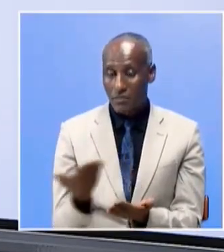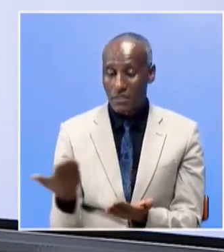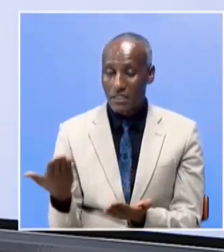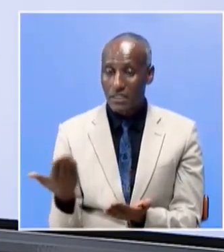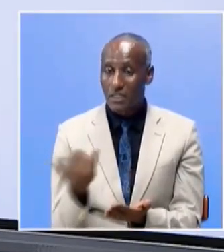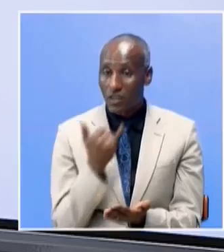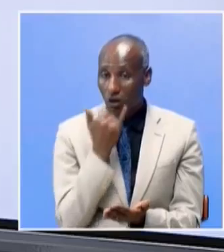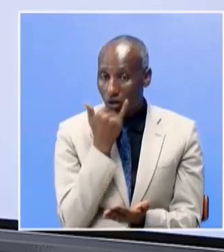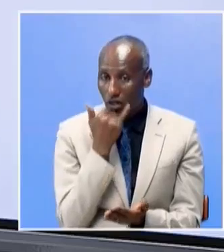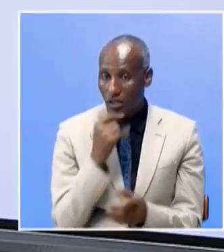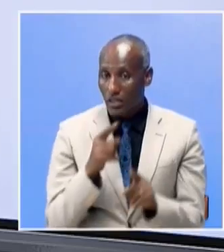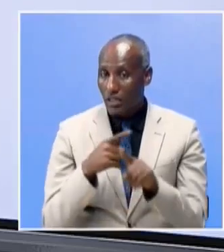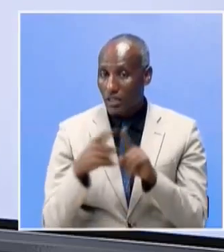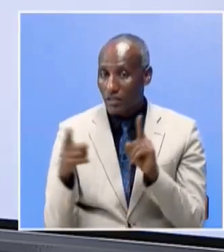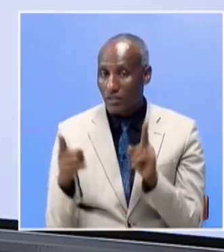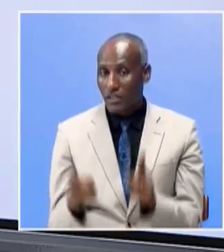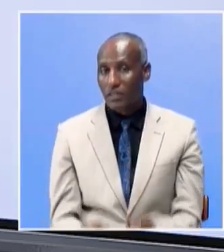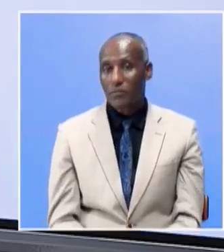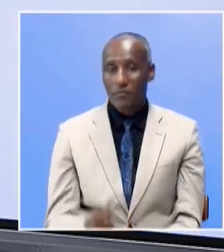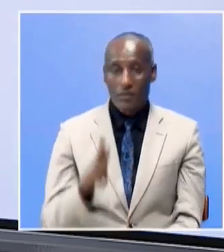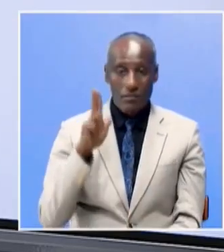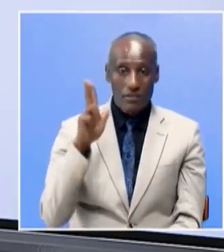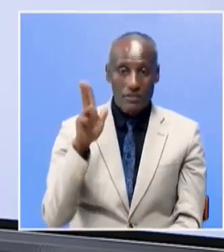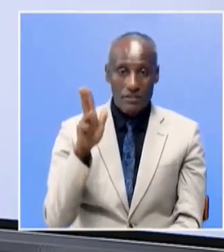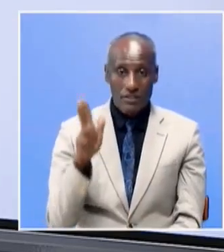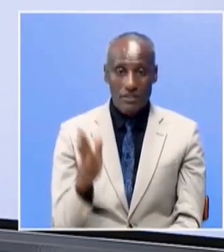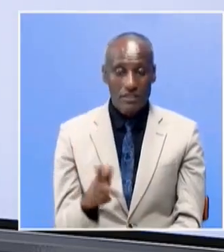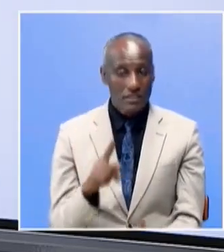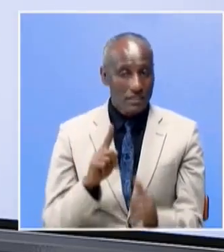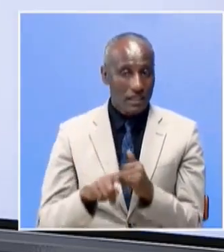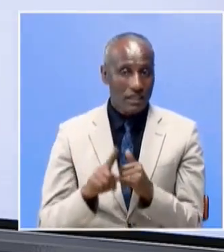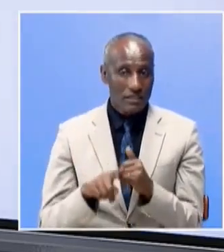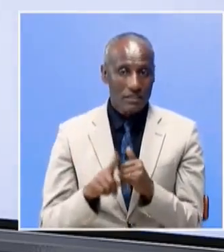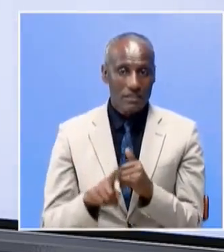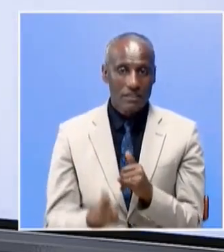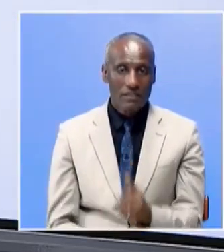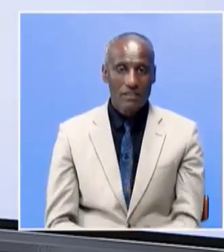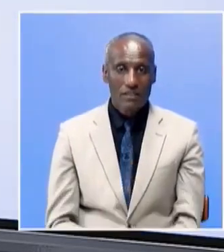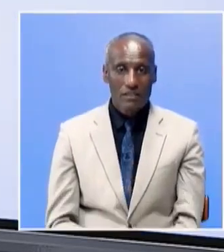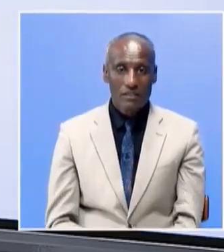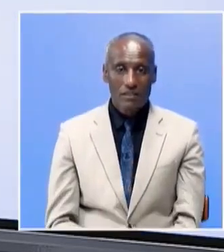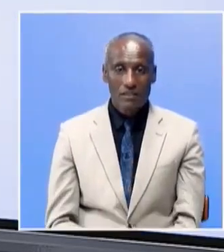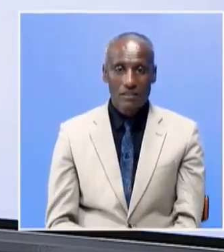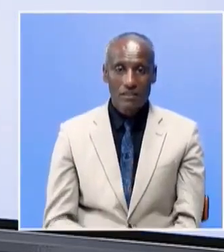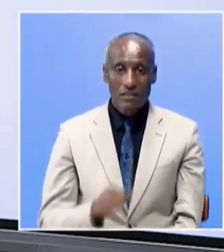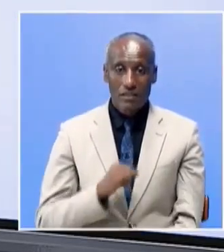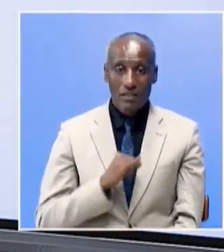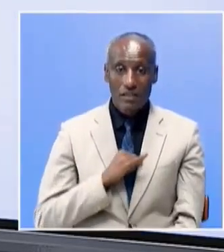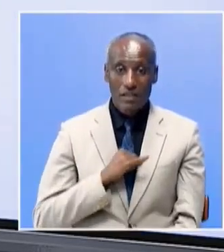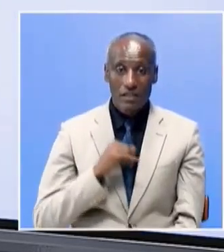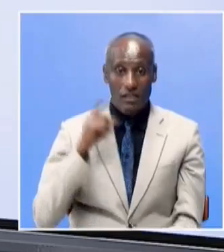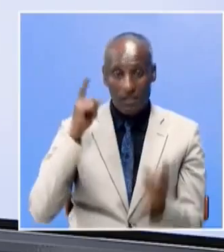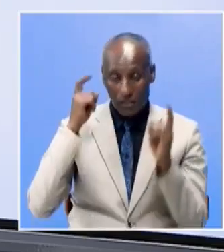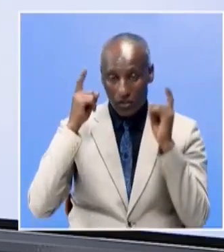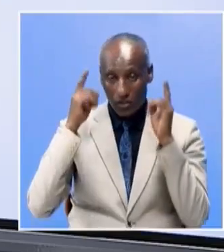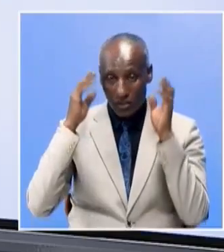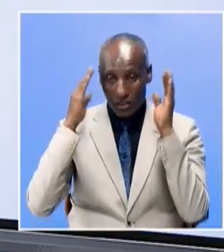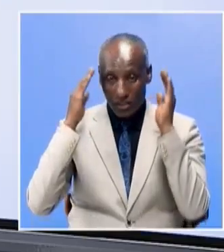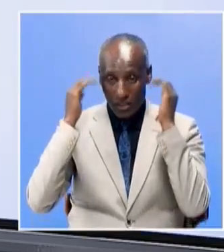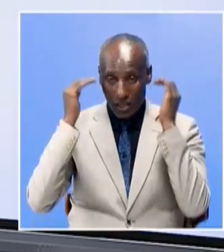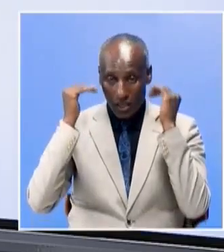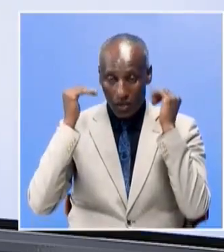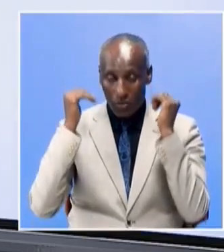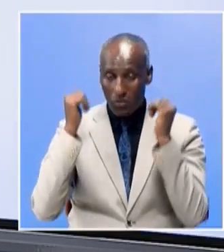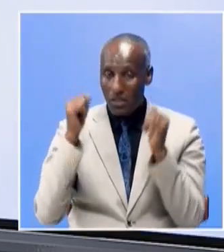that. Number 3, the last one. If you're ready, I hope something is just wrong